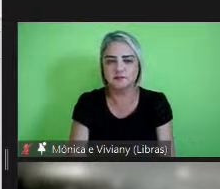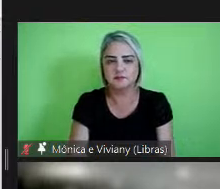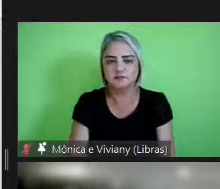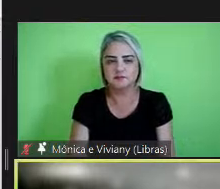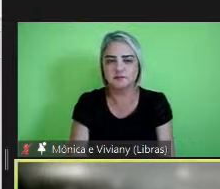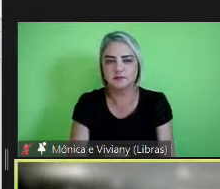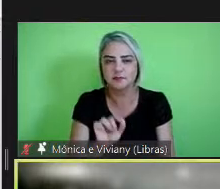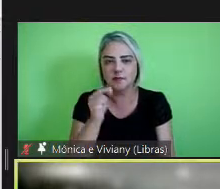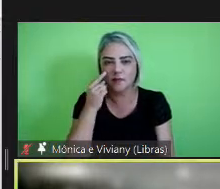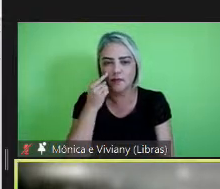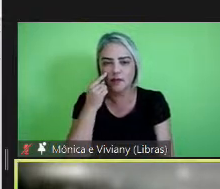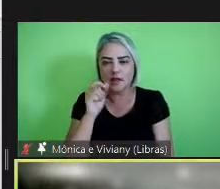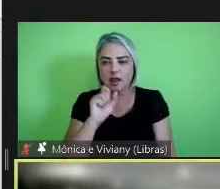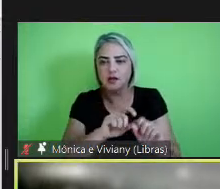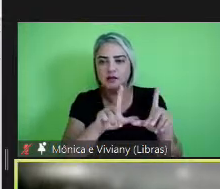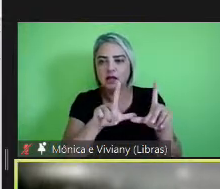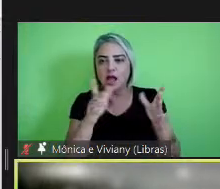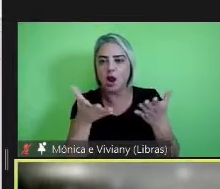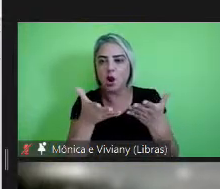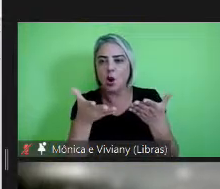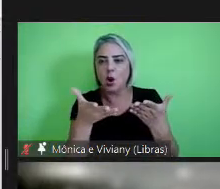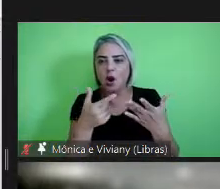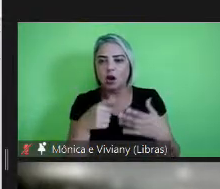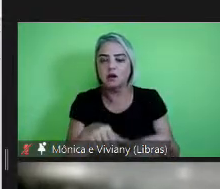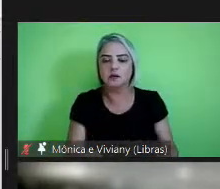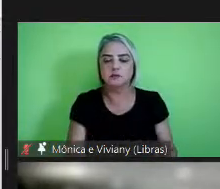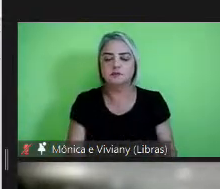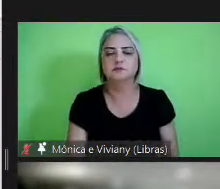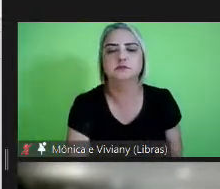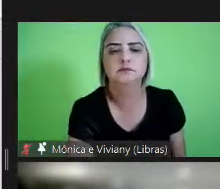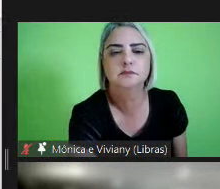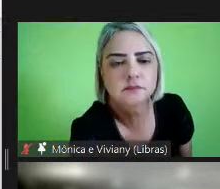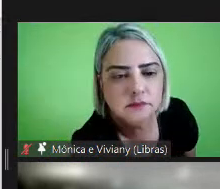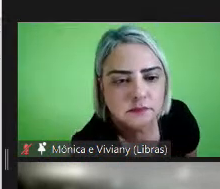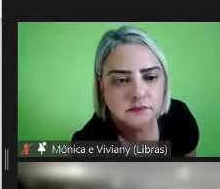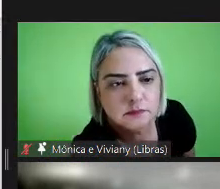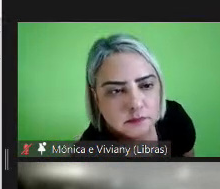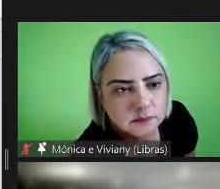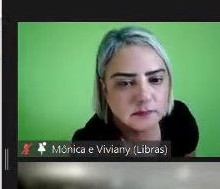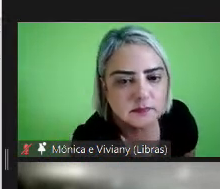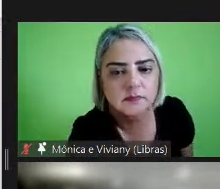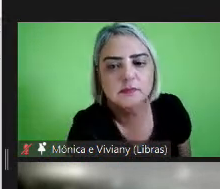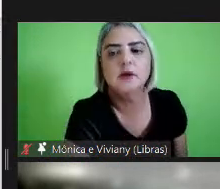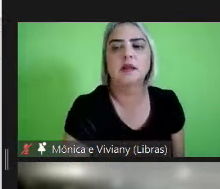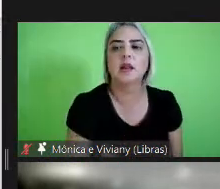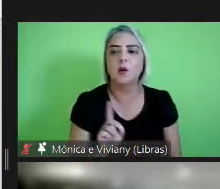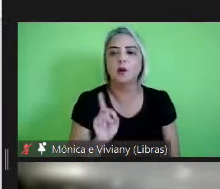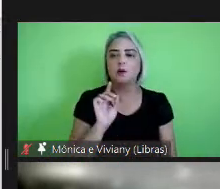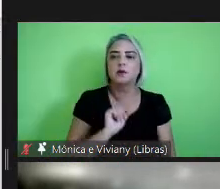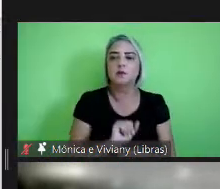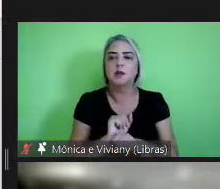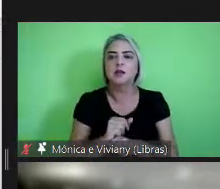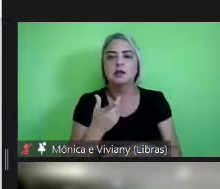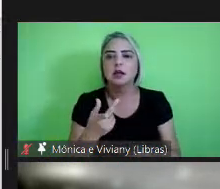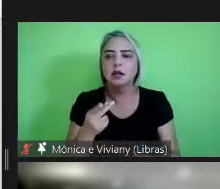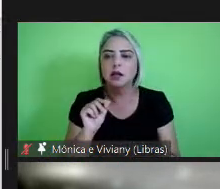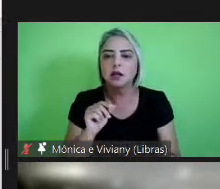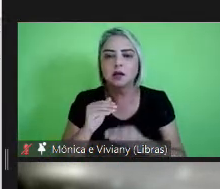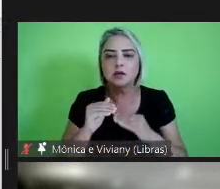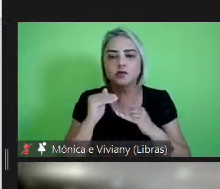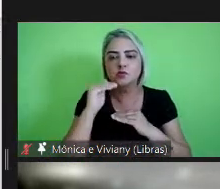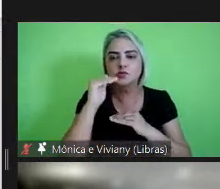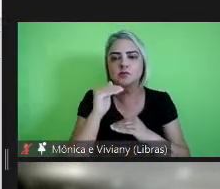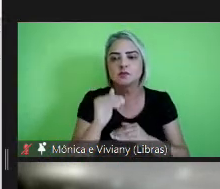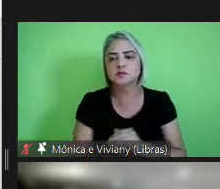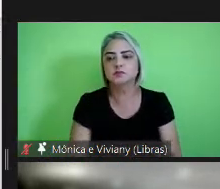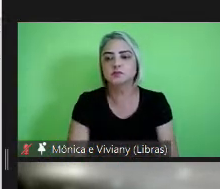How about now? Not yet, no. If you go to the top of your screen with PowerPoint and